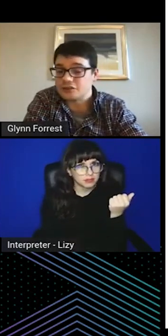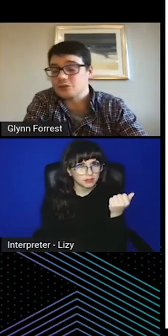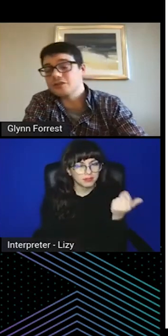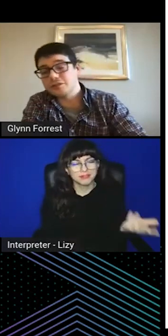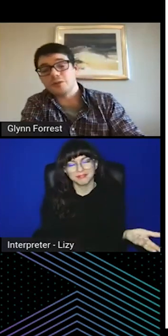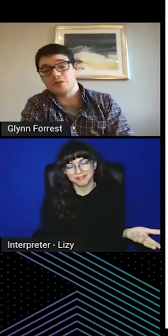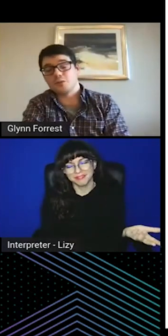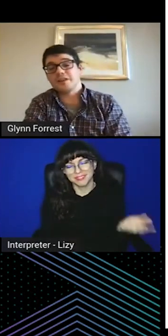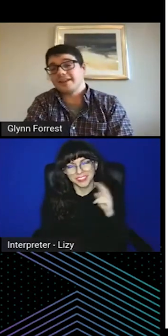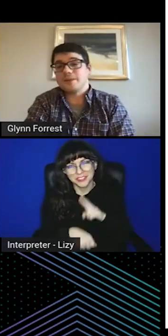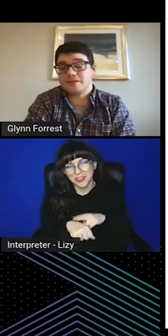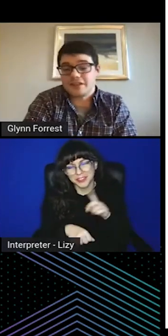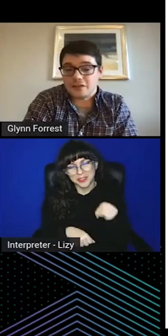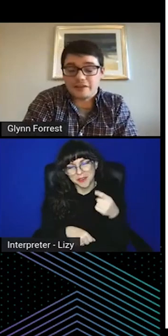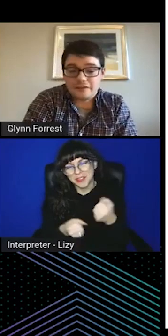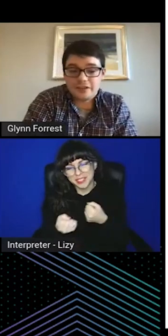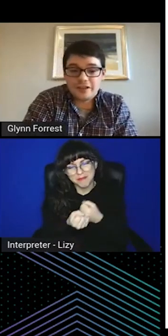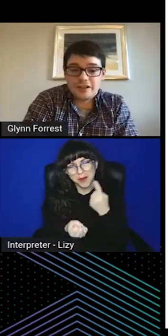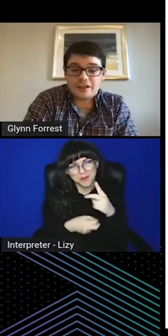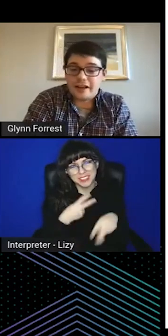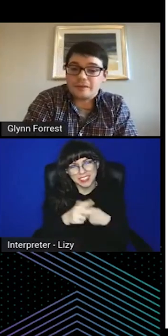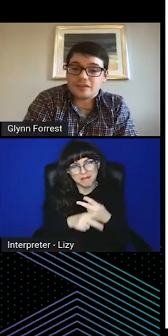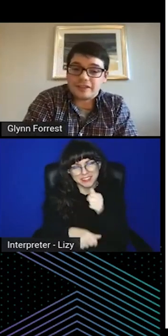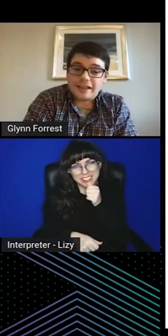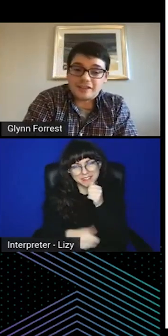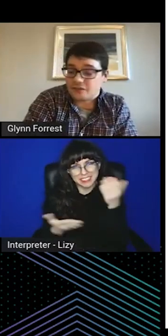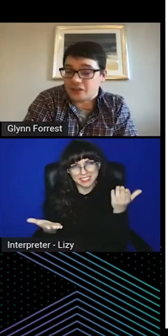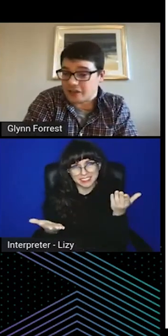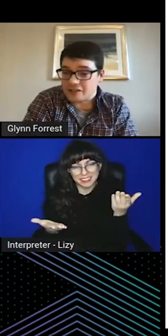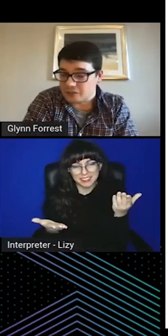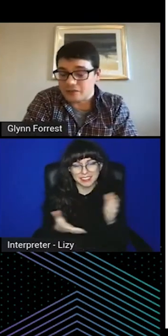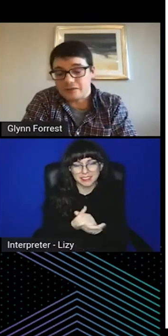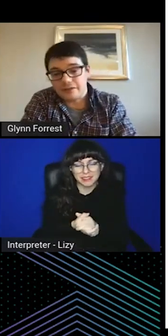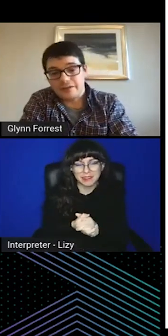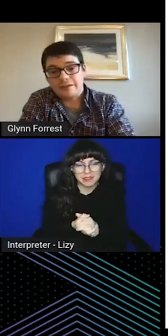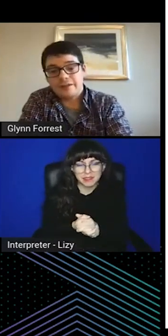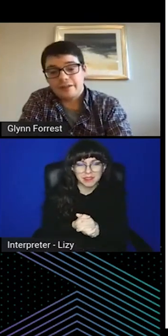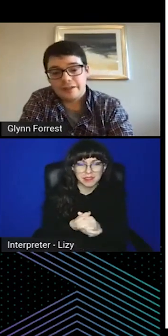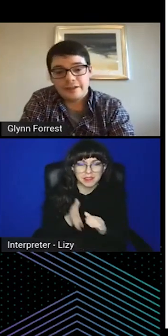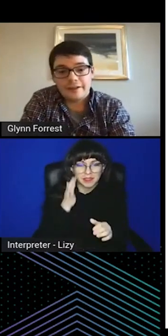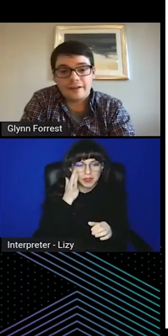course, it only supports one type of secret, our Amazon S3 credentials.